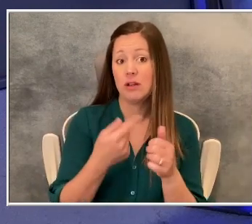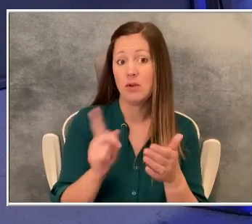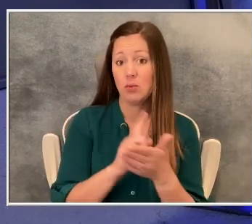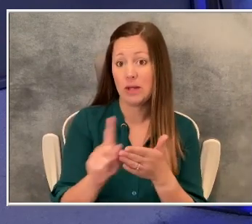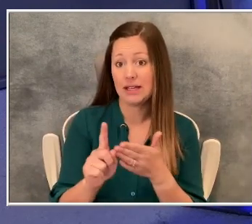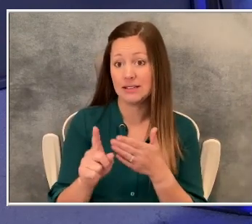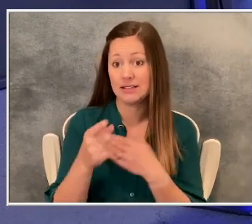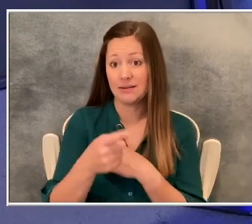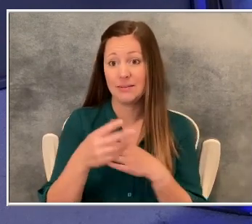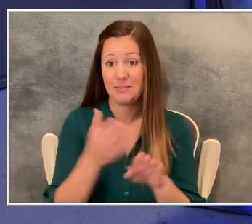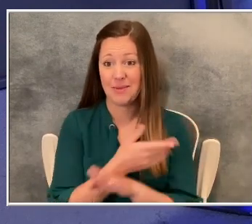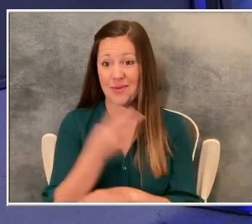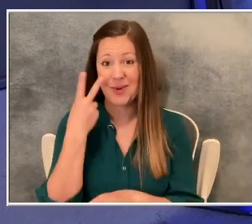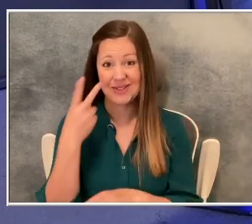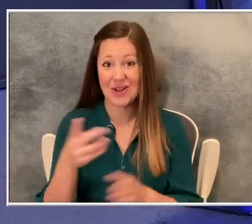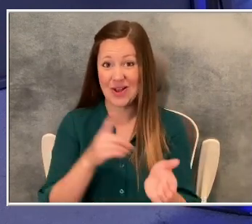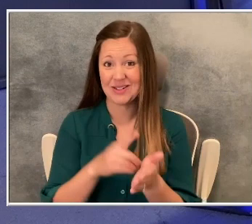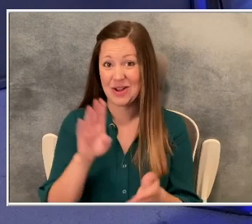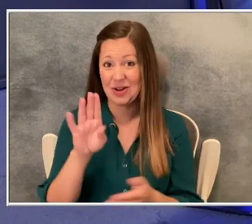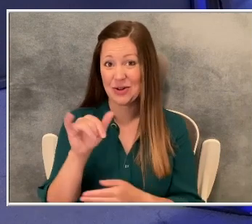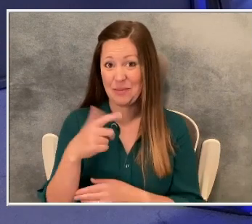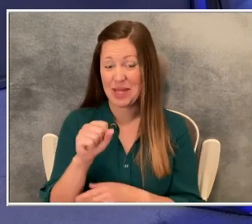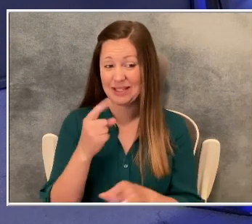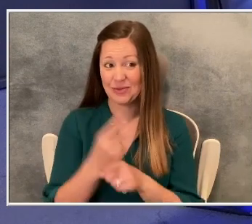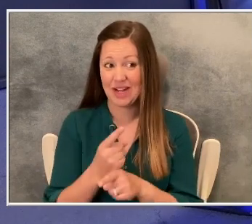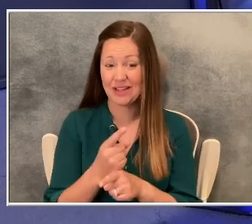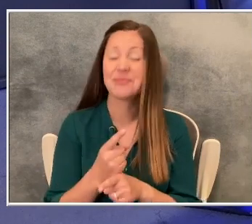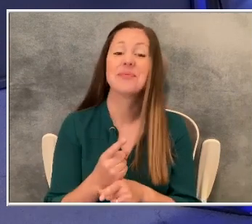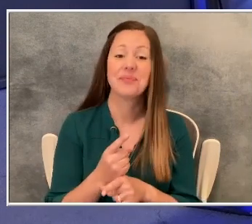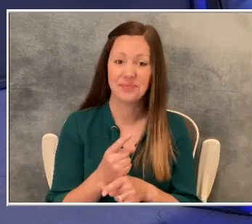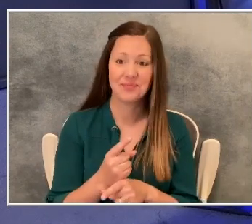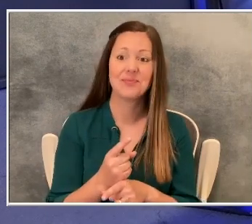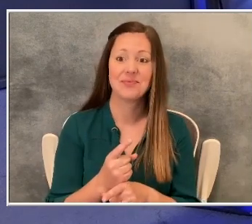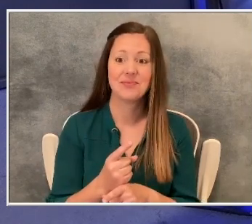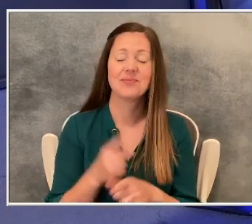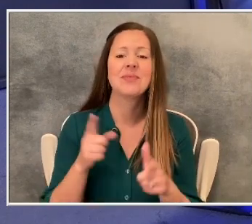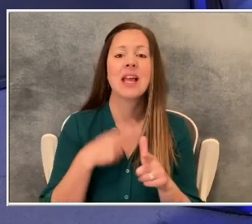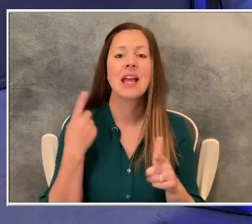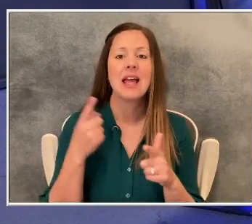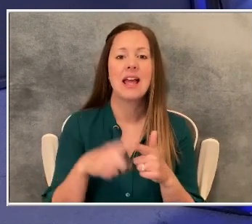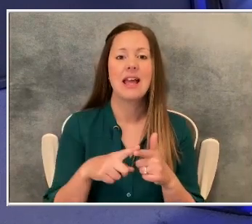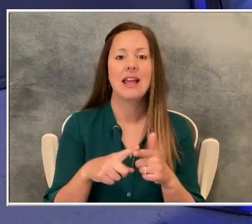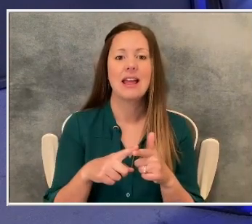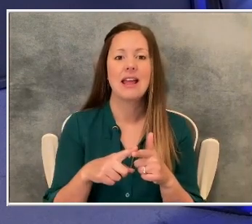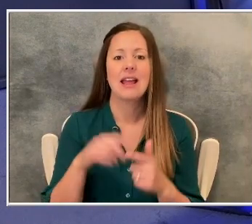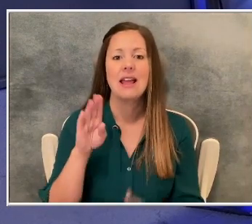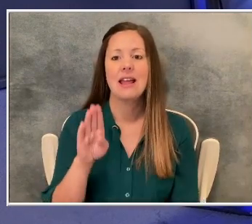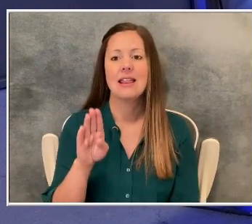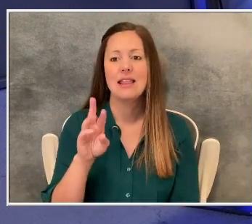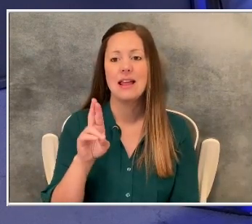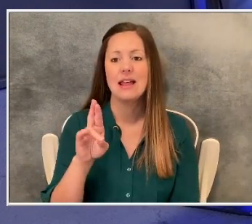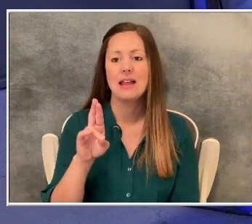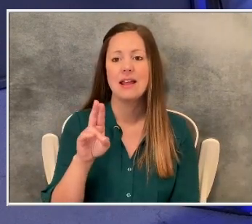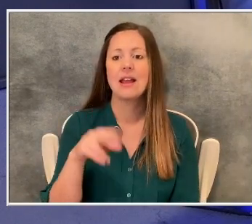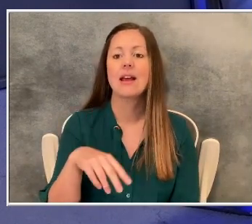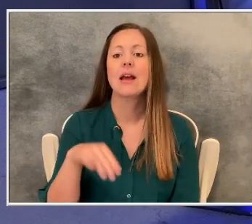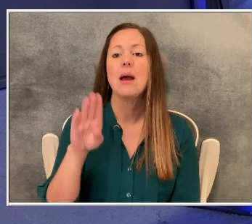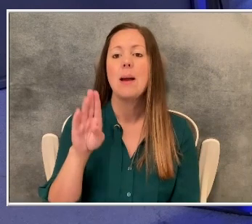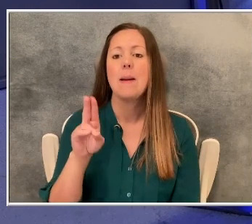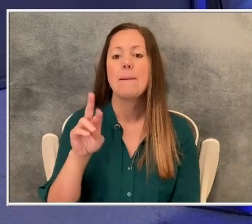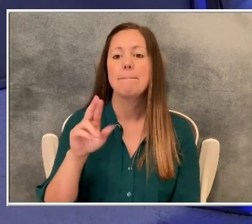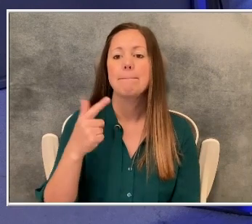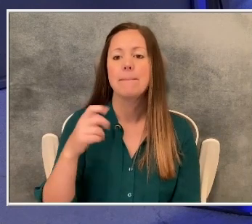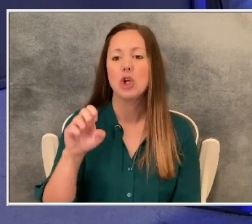guess. Exactly. Right. And it was initially diagnosed as Berger's disease, I think is what you're saying. Berger's disease. Yeah, and